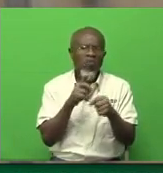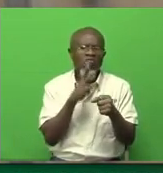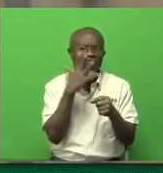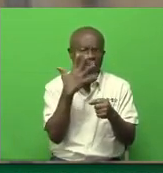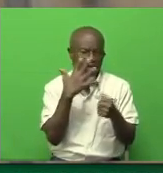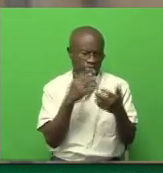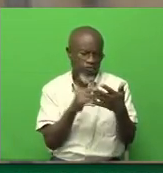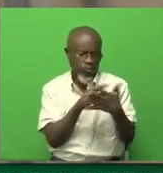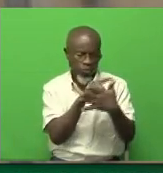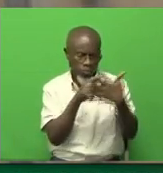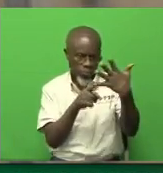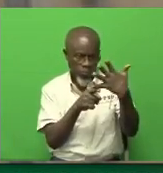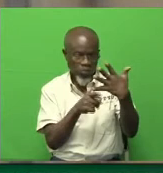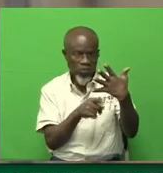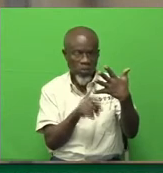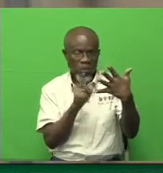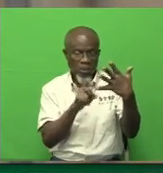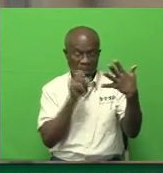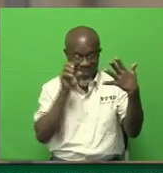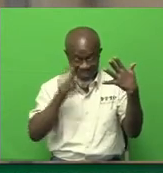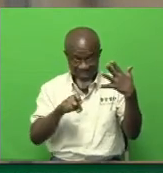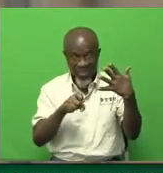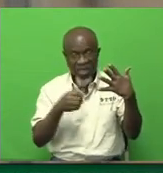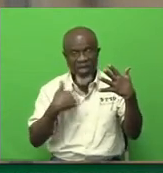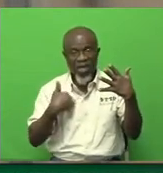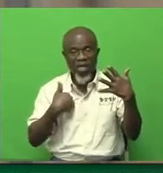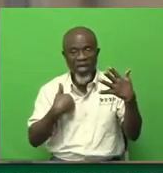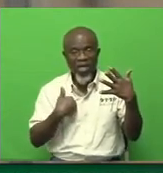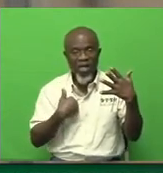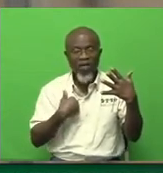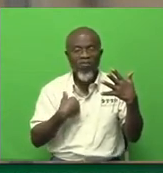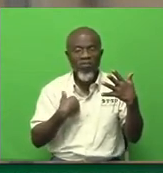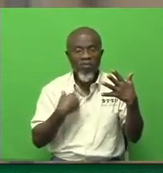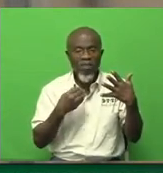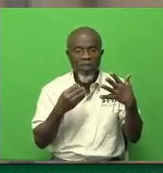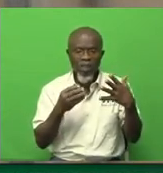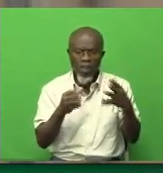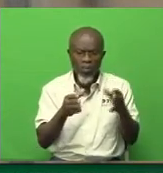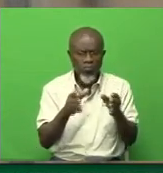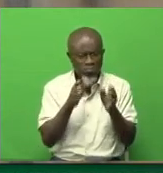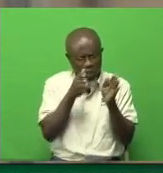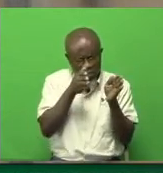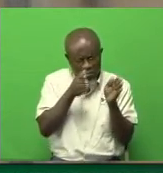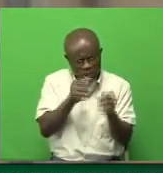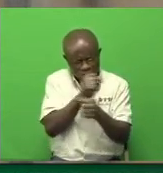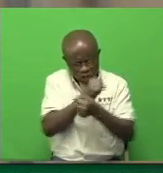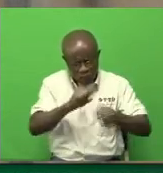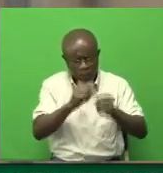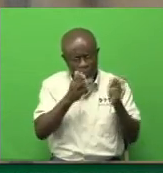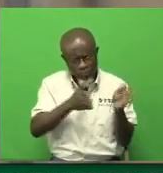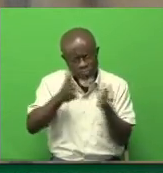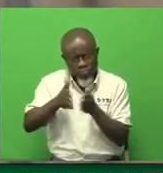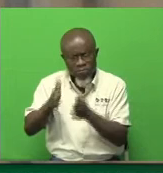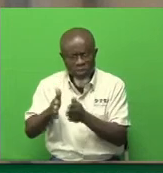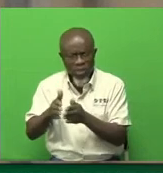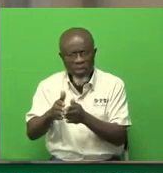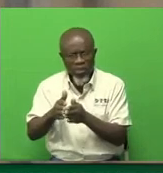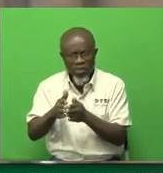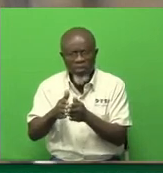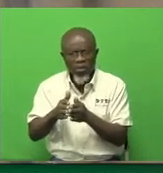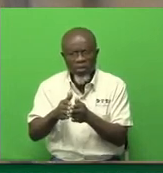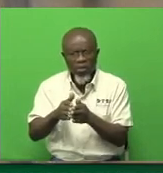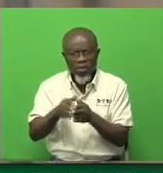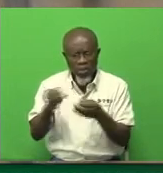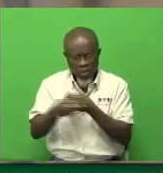the need for an organized system to deliver the curriculum to students when physical School operation is not possible the